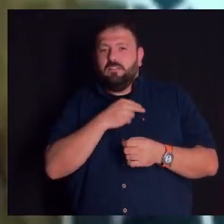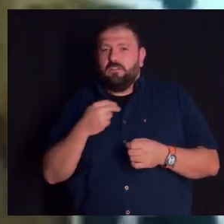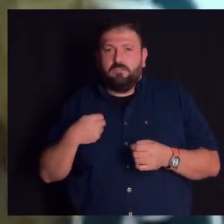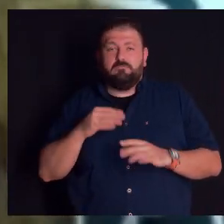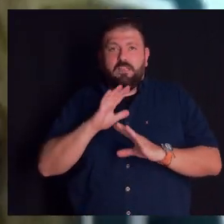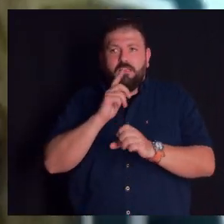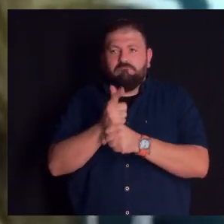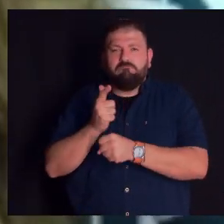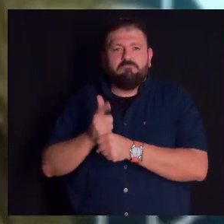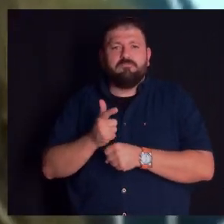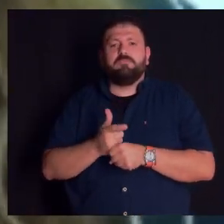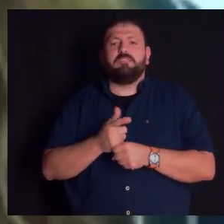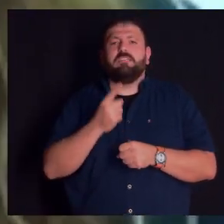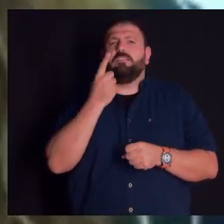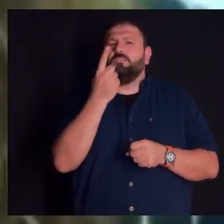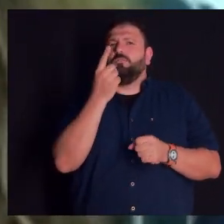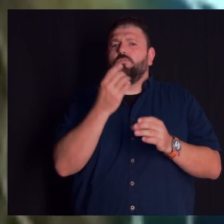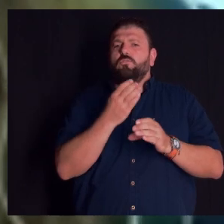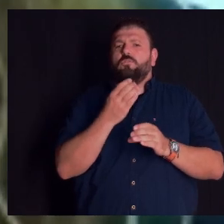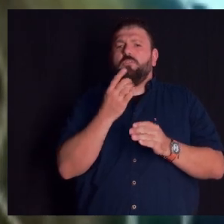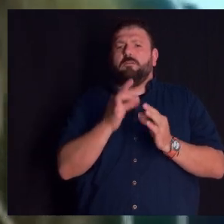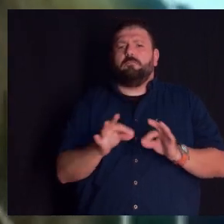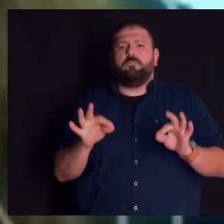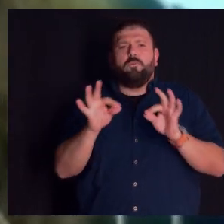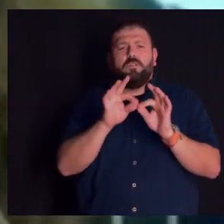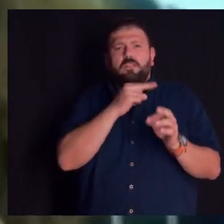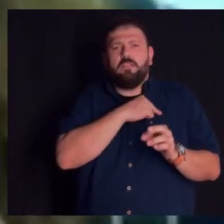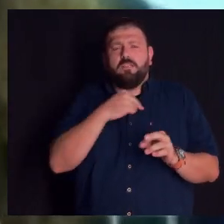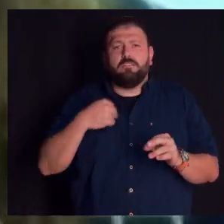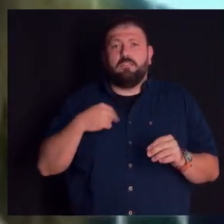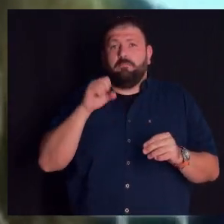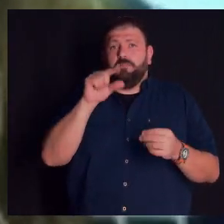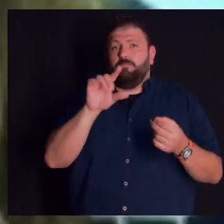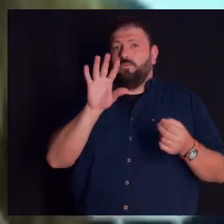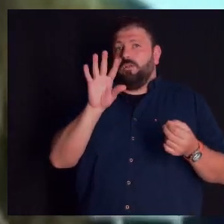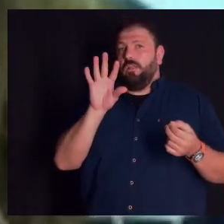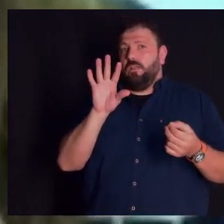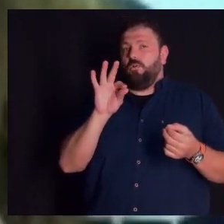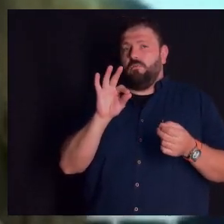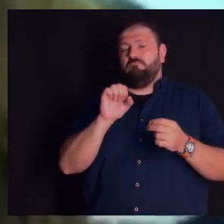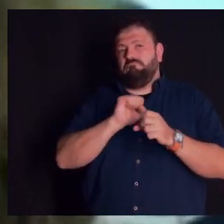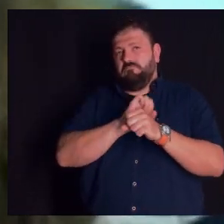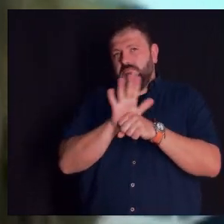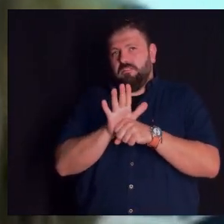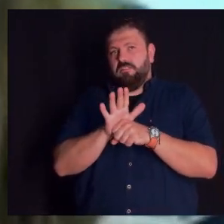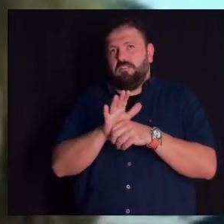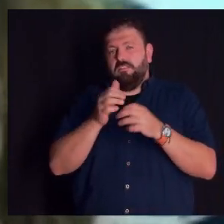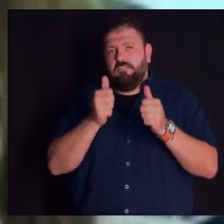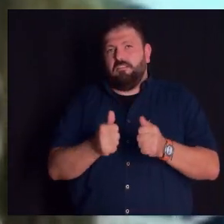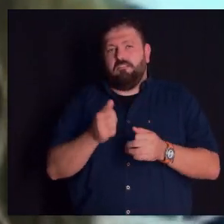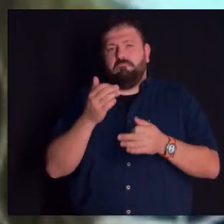of people, and that's something important for us. And during this quarantine,